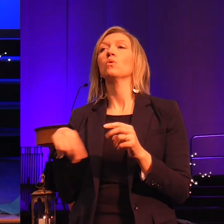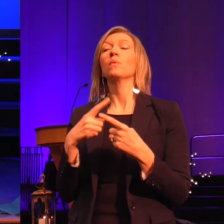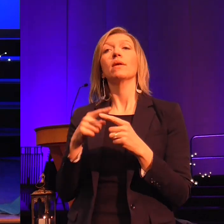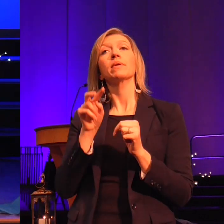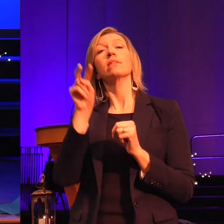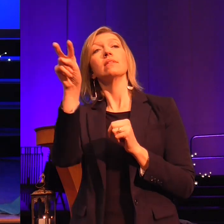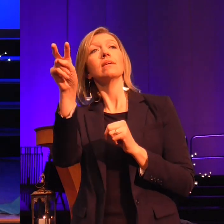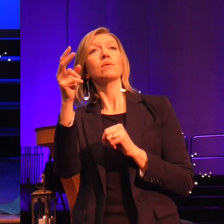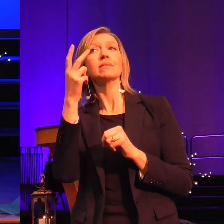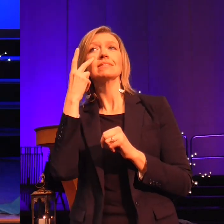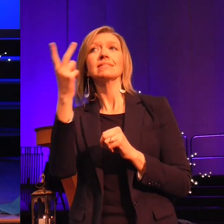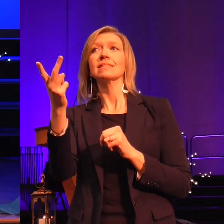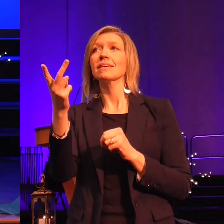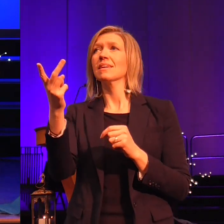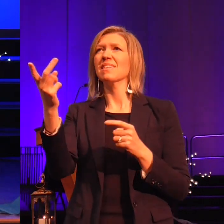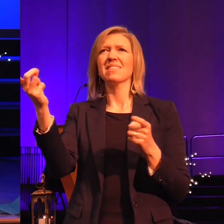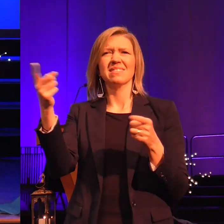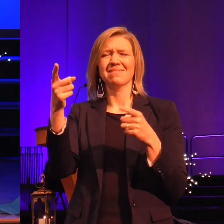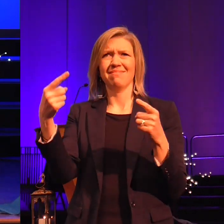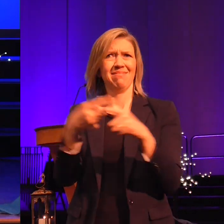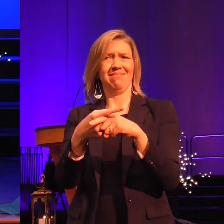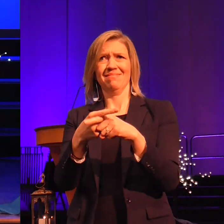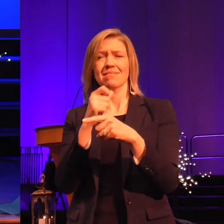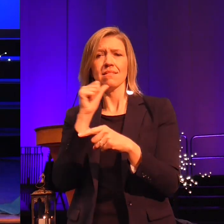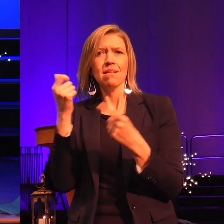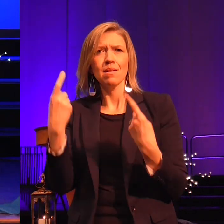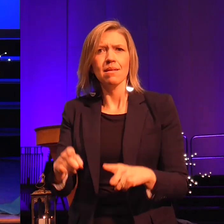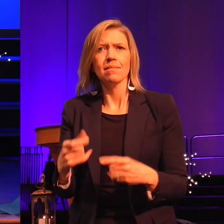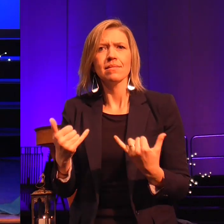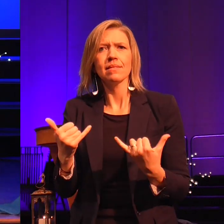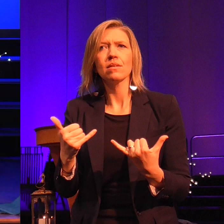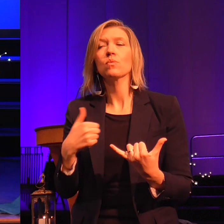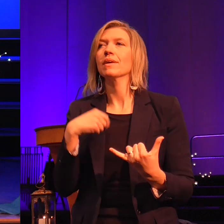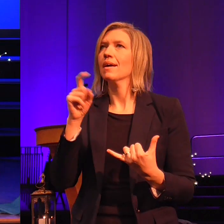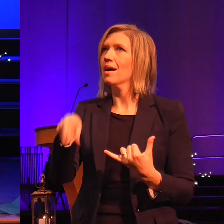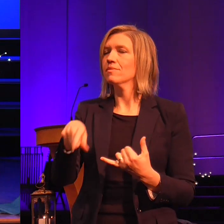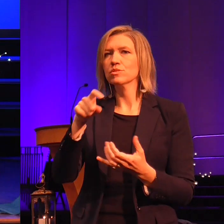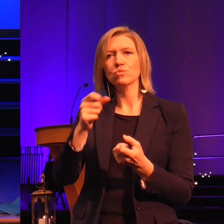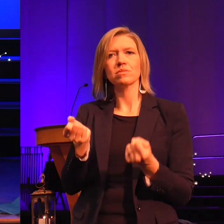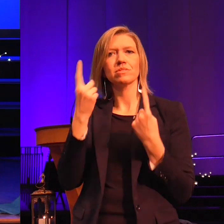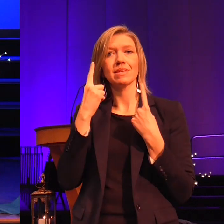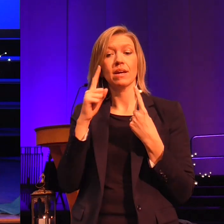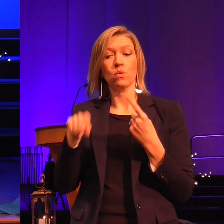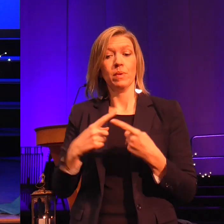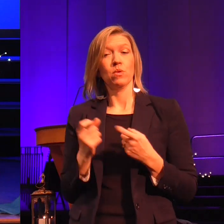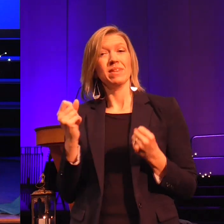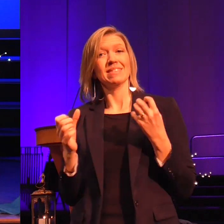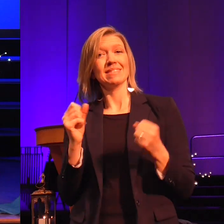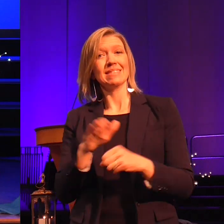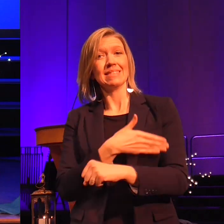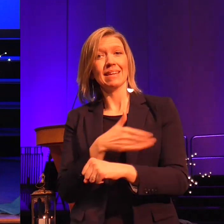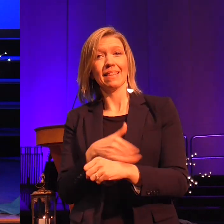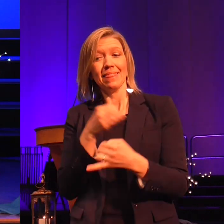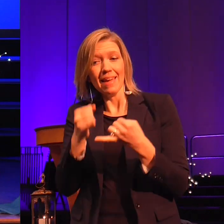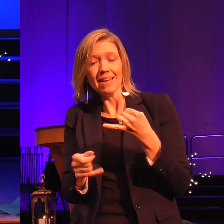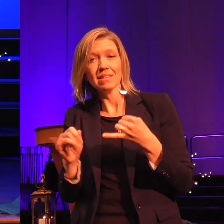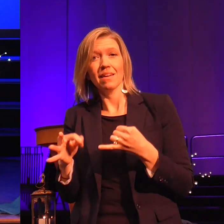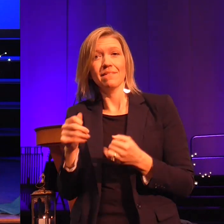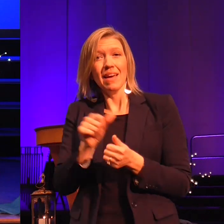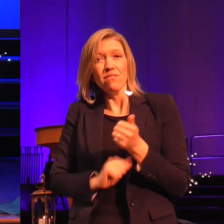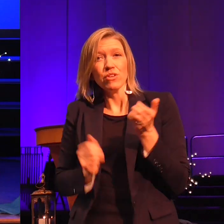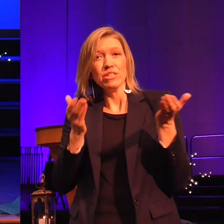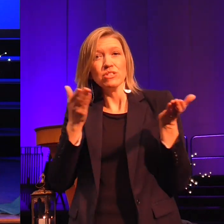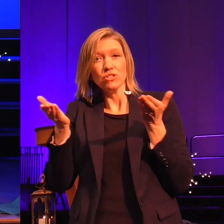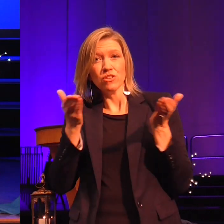see not happening, we have to understand that just like we sing at the end of every service, that peace on earth